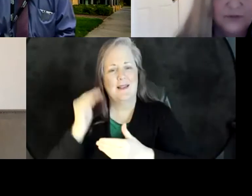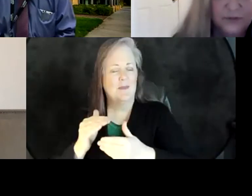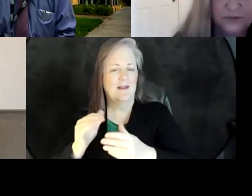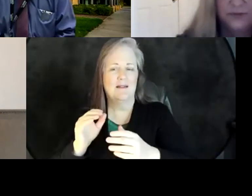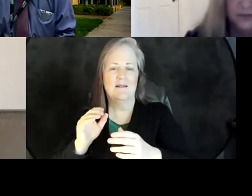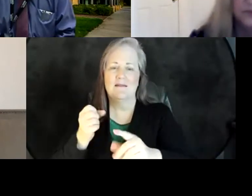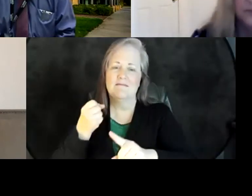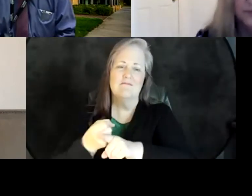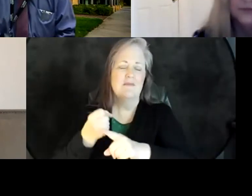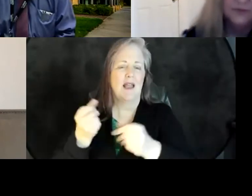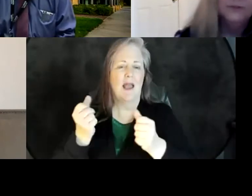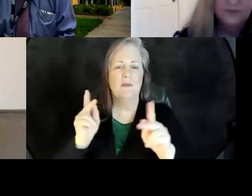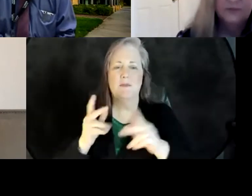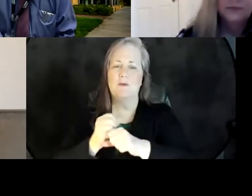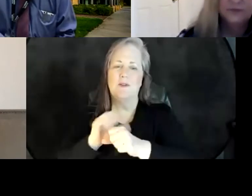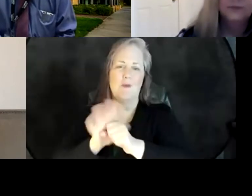this doesn't spread.